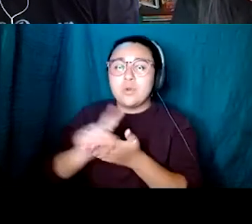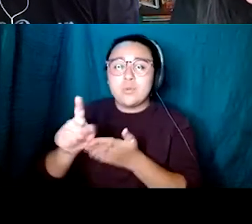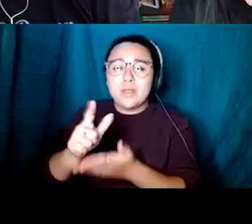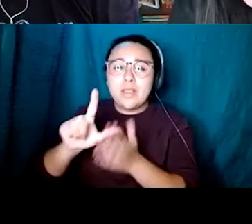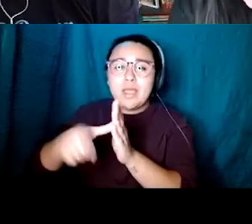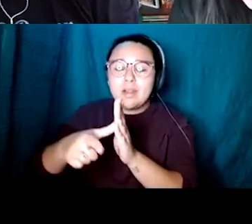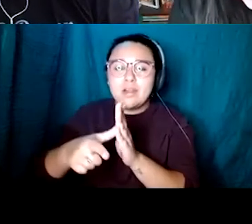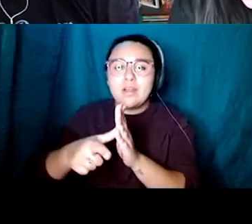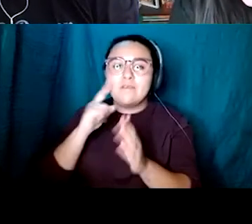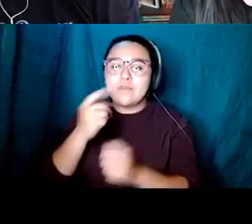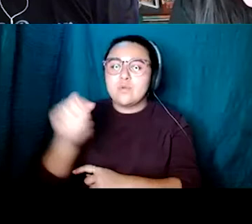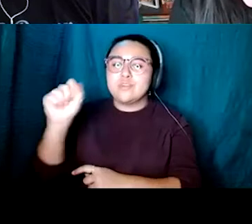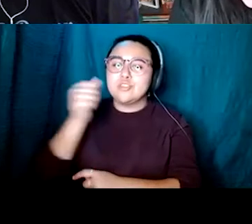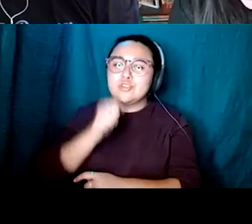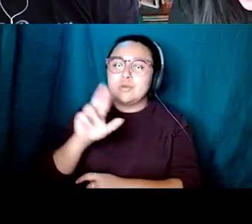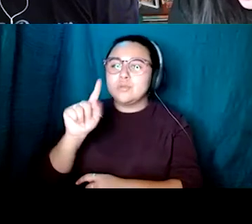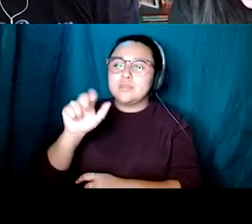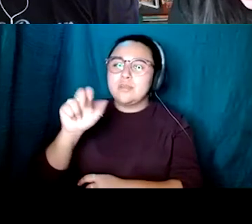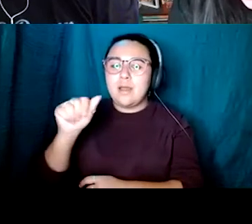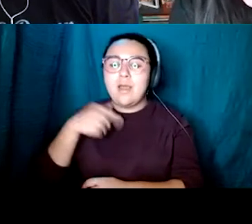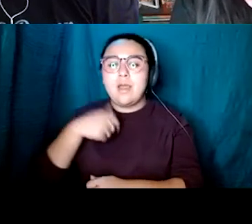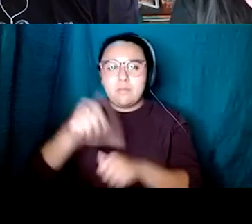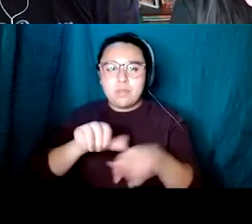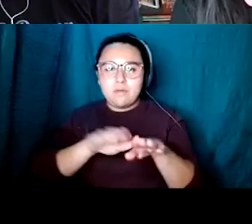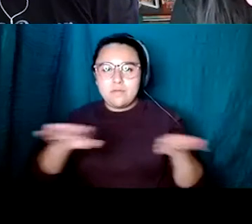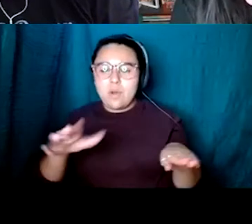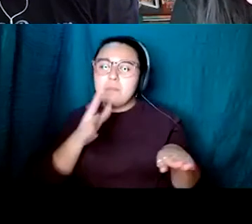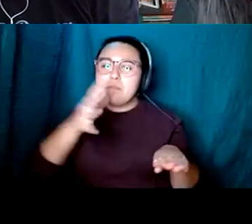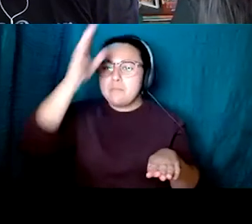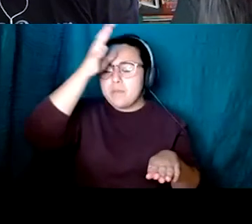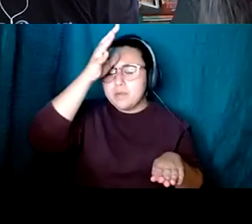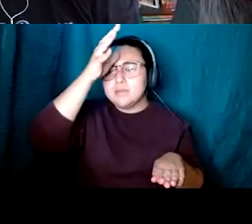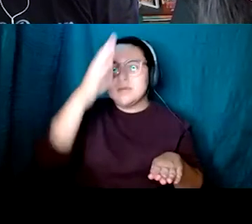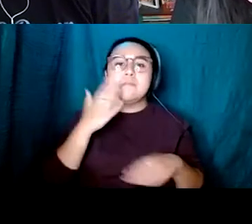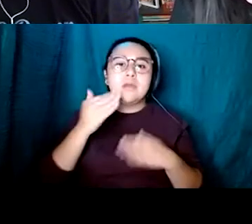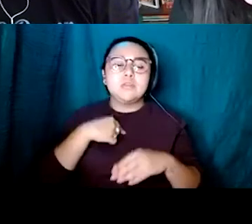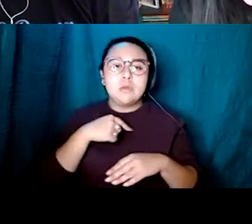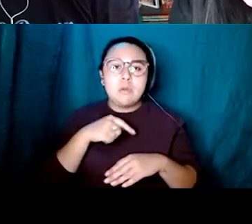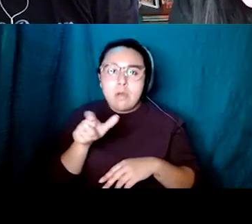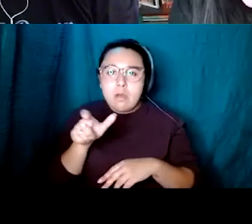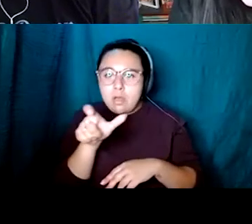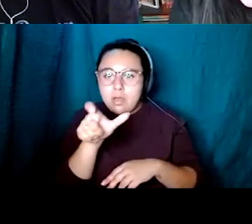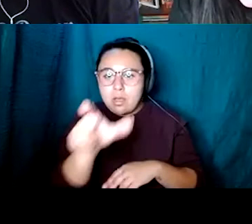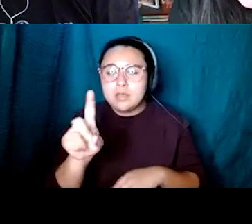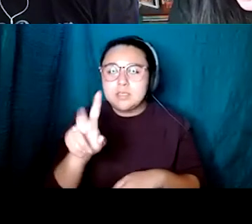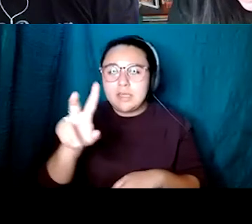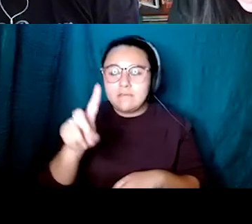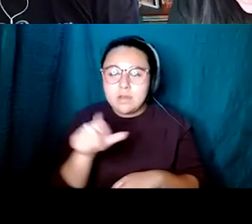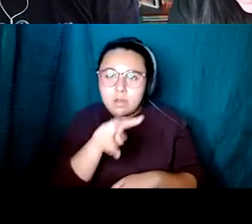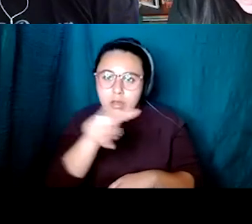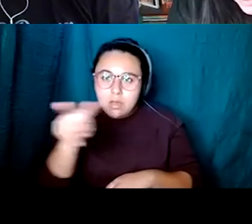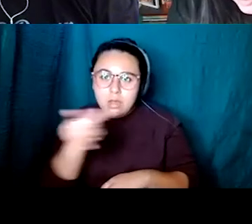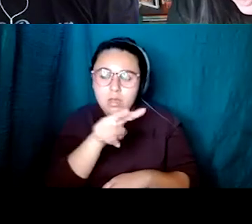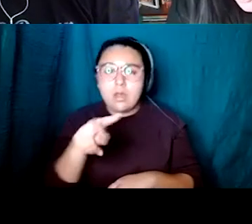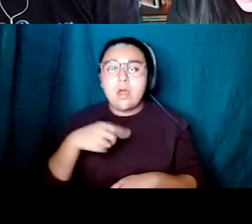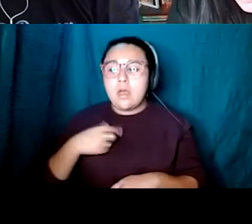Utena. I remember sitting in the floor of my parents' bedroom, swapping out disc after disc as I binged the series, wearing the pair of purple silk pajamas that I